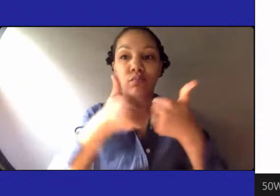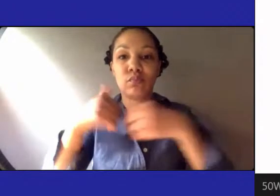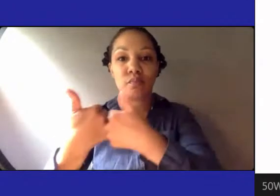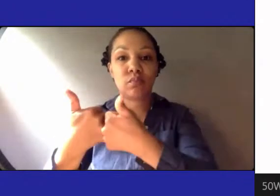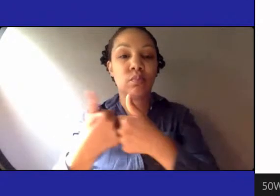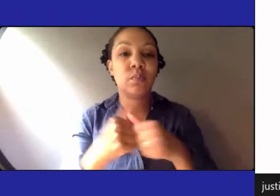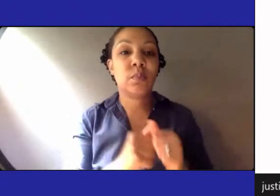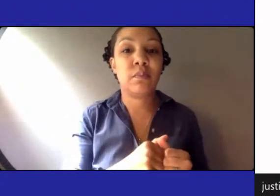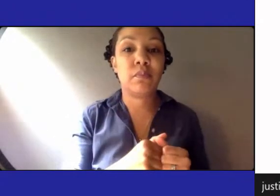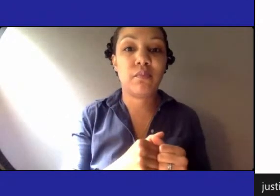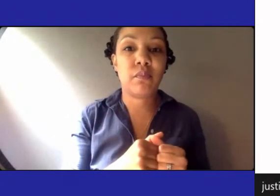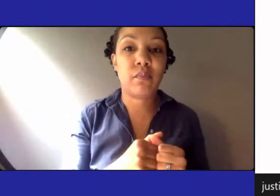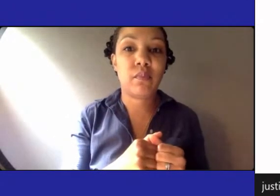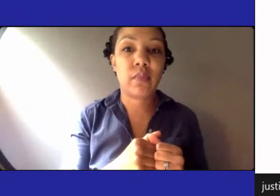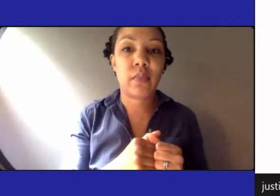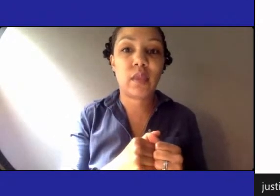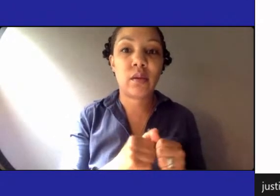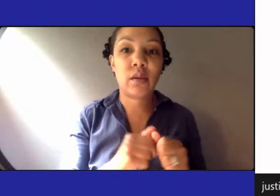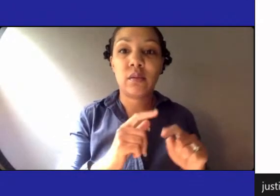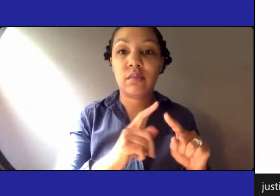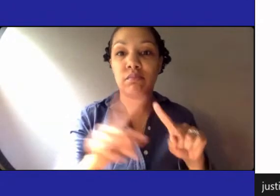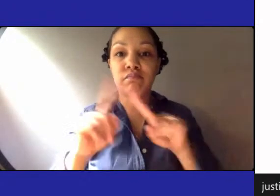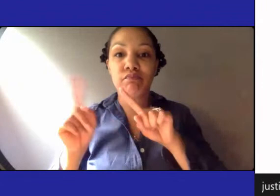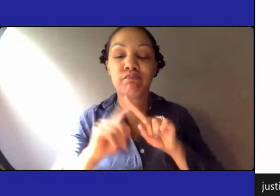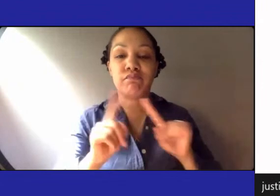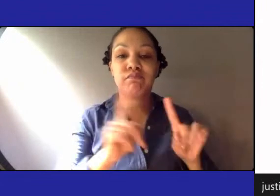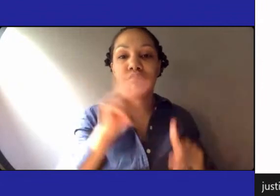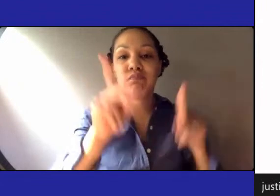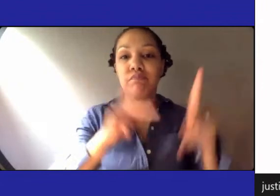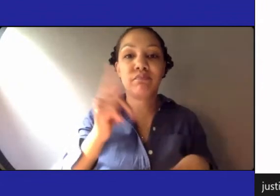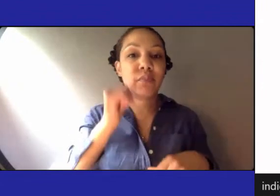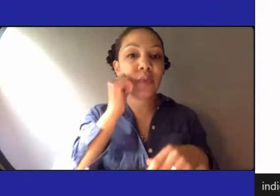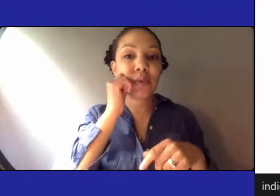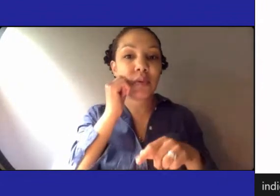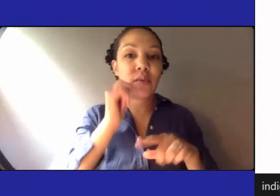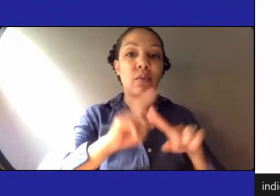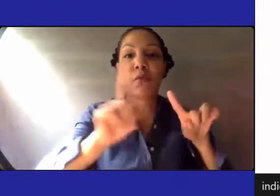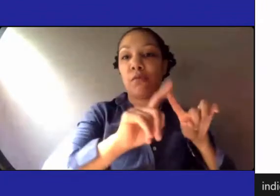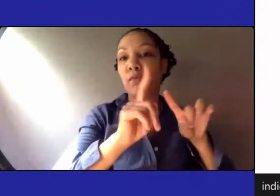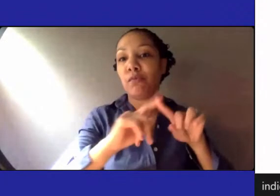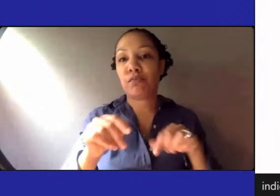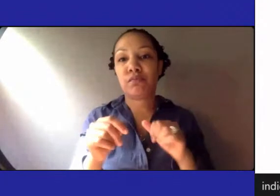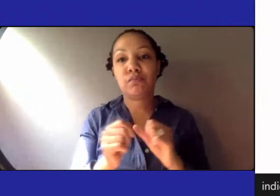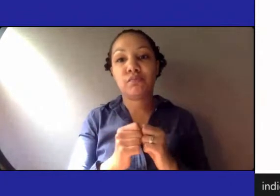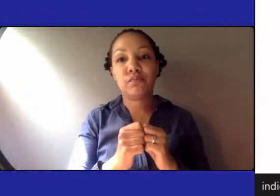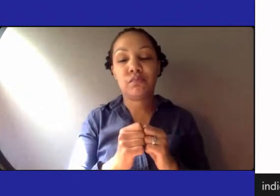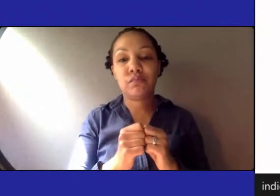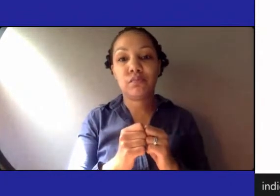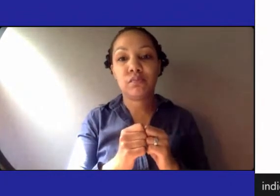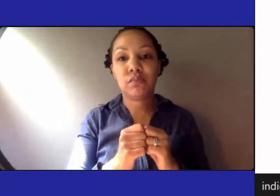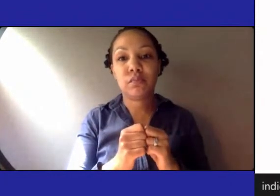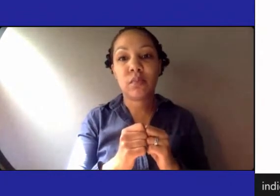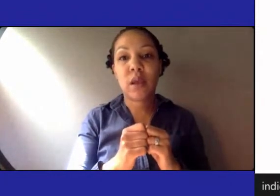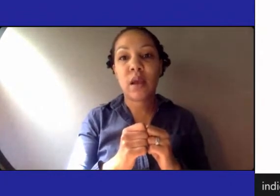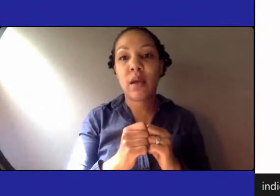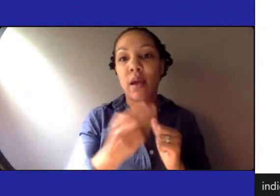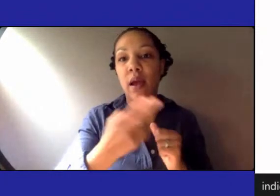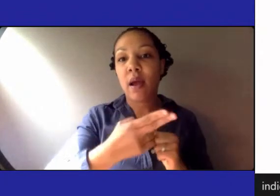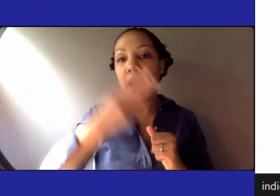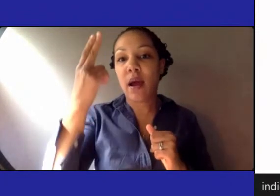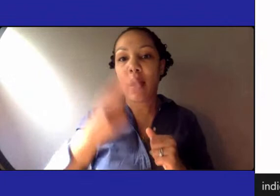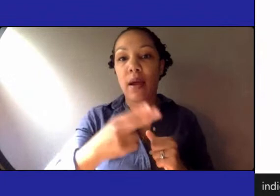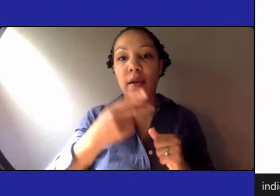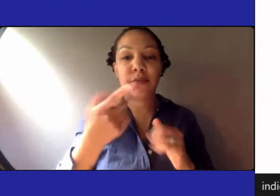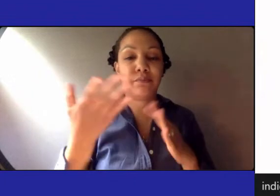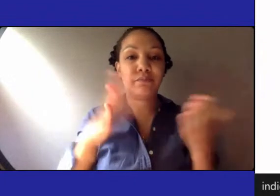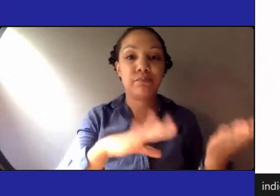and populations of color. These disparities include higher death rates, shorter